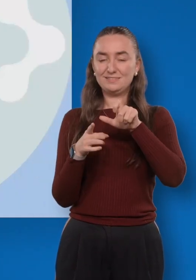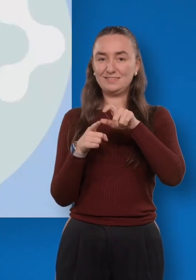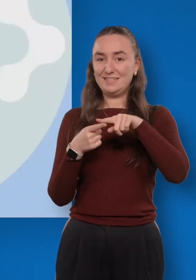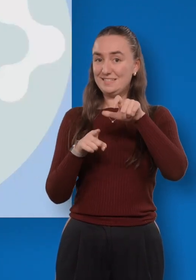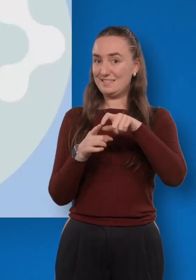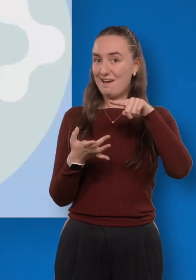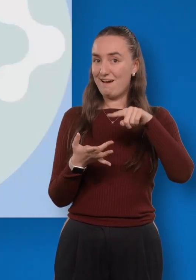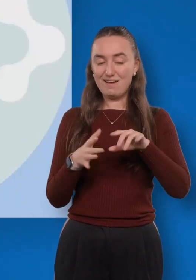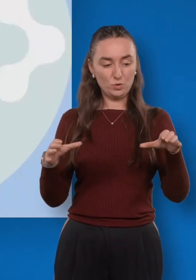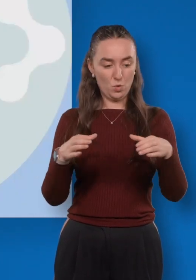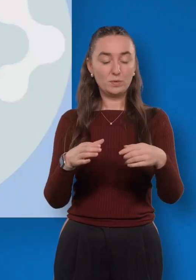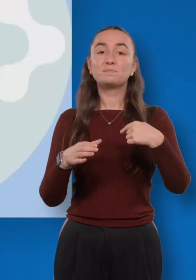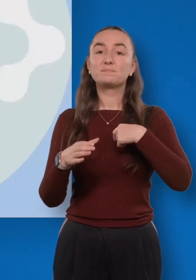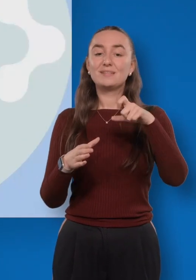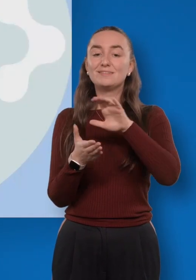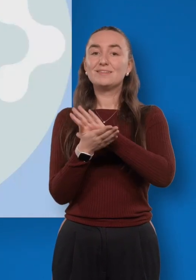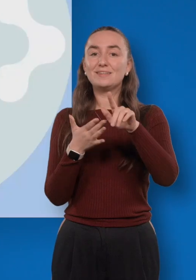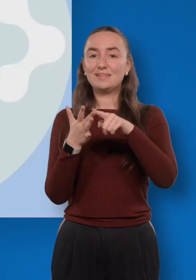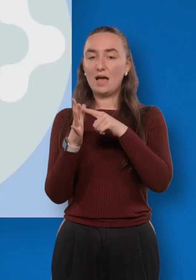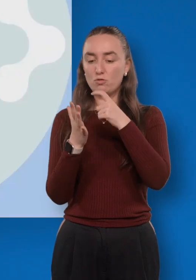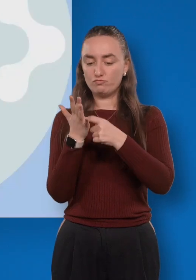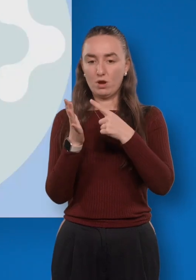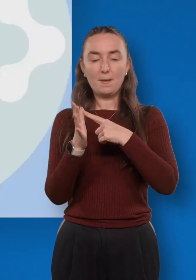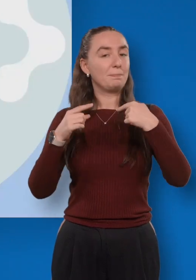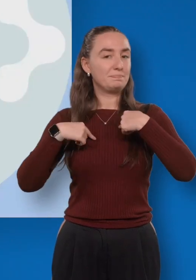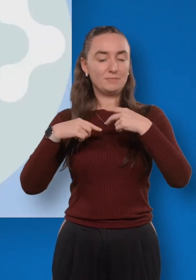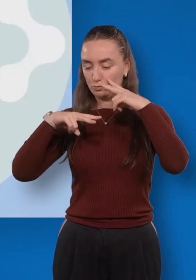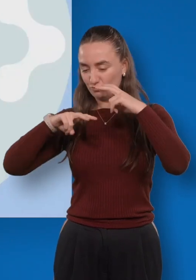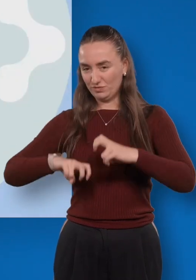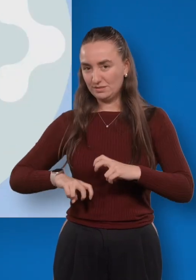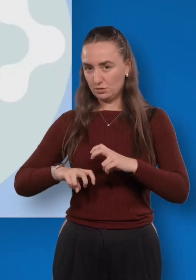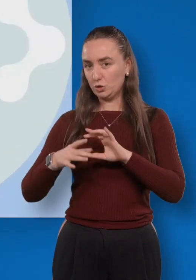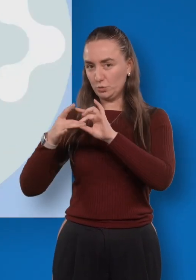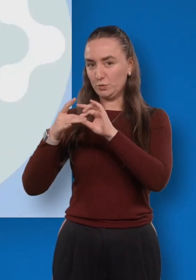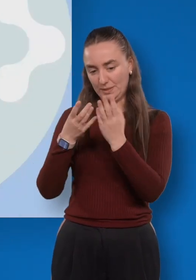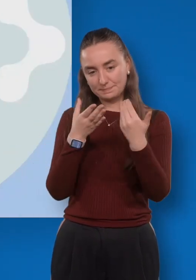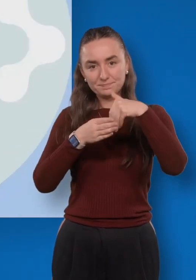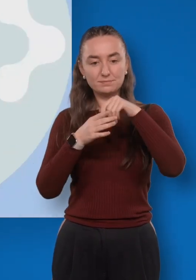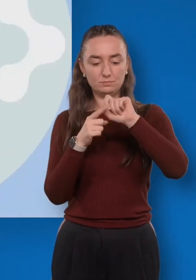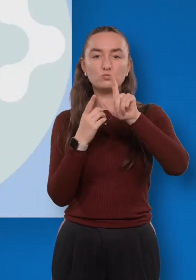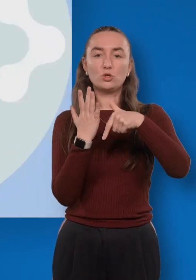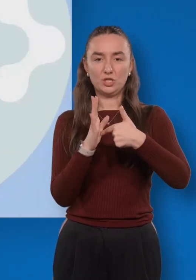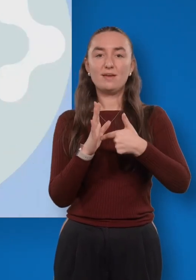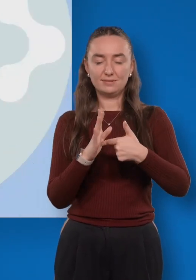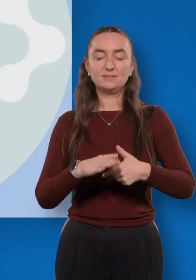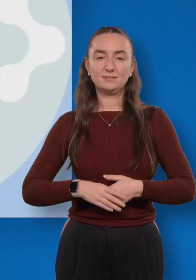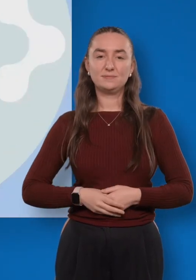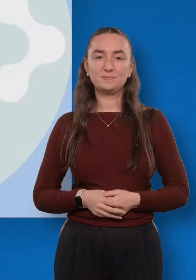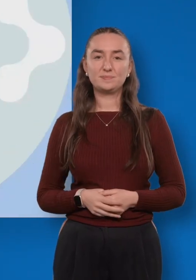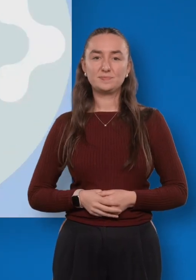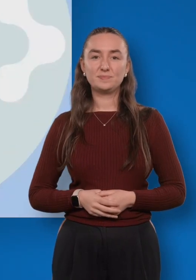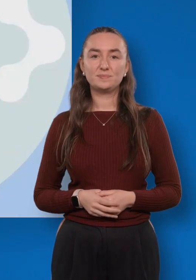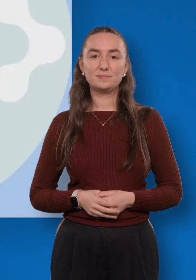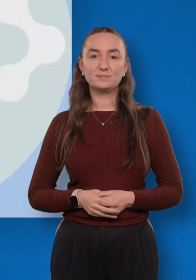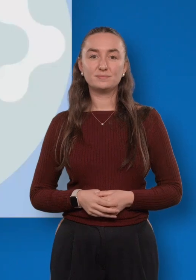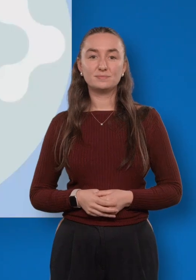I'm also part of the caucus, and I work as a research associate. I've been working in this project.